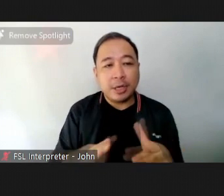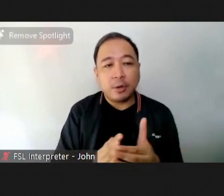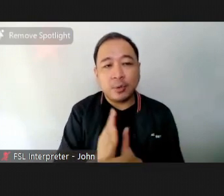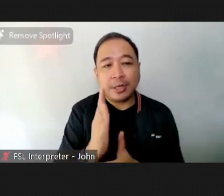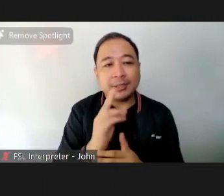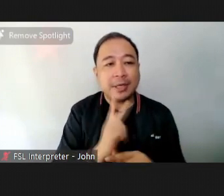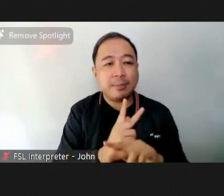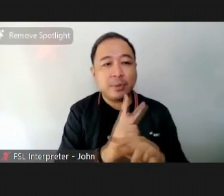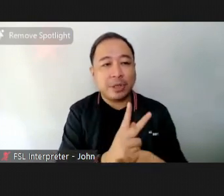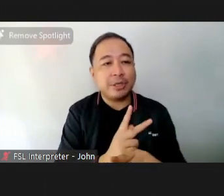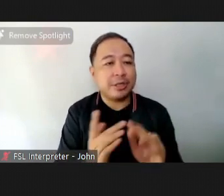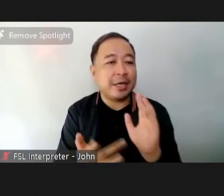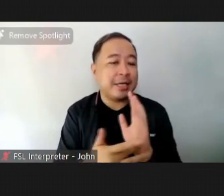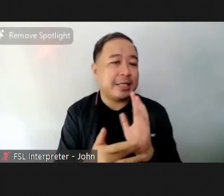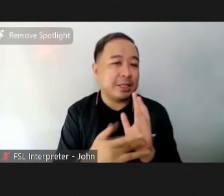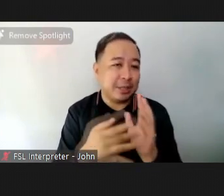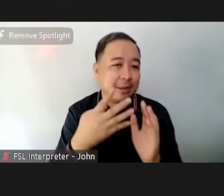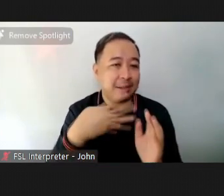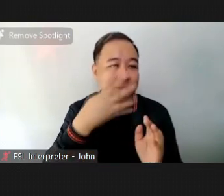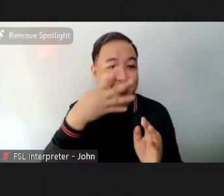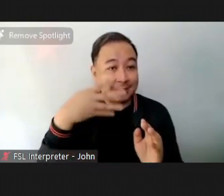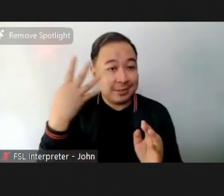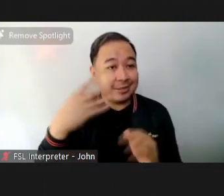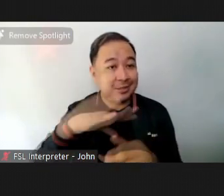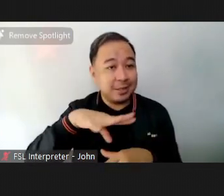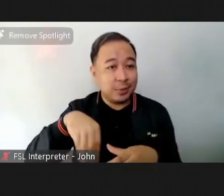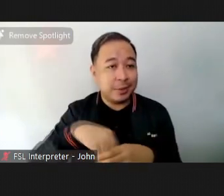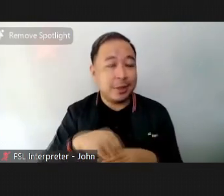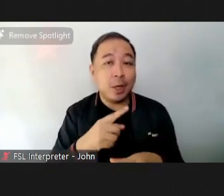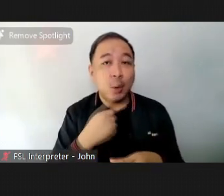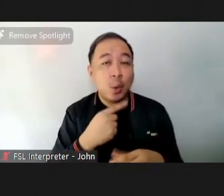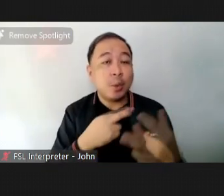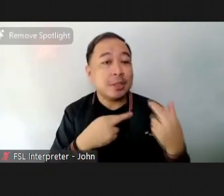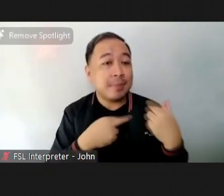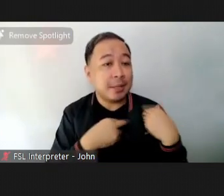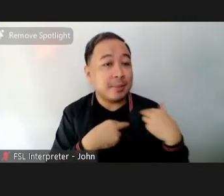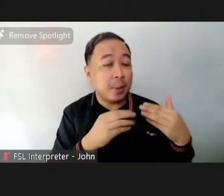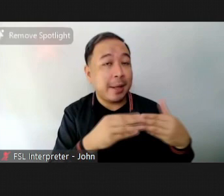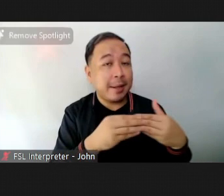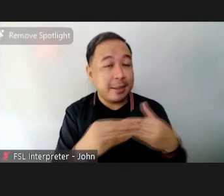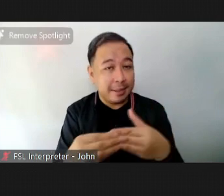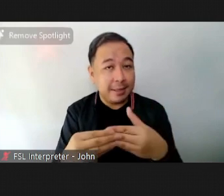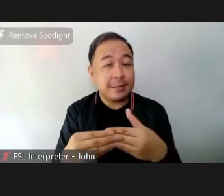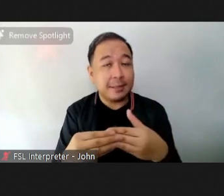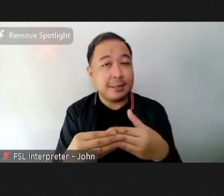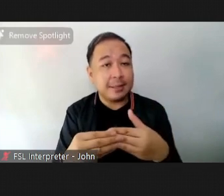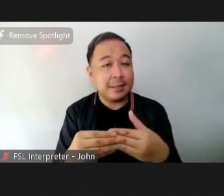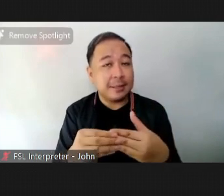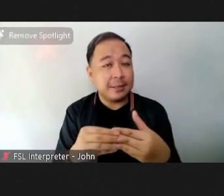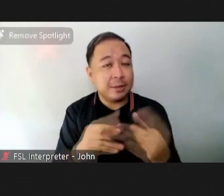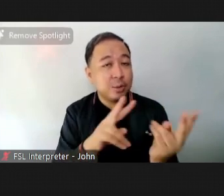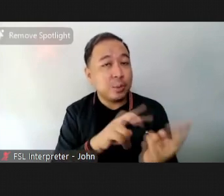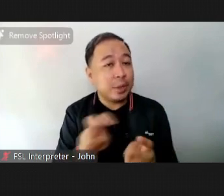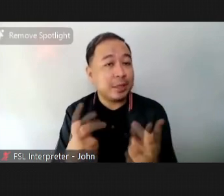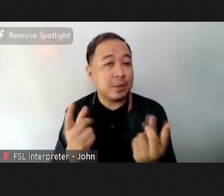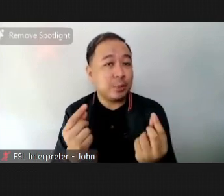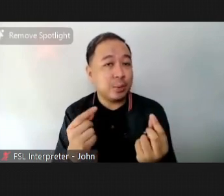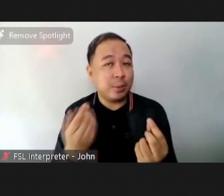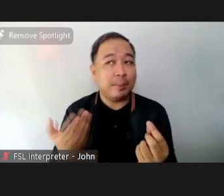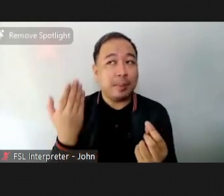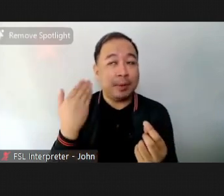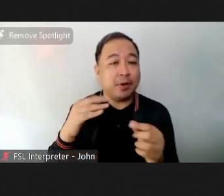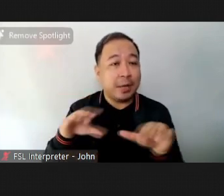and digital citizenship. Our implementers, which were identified during the former activities